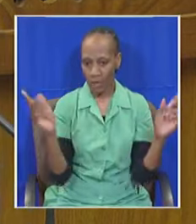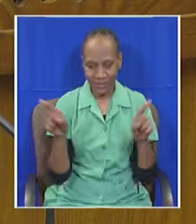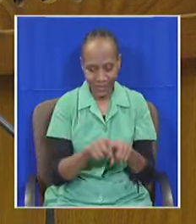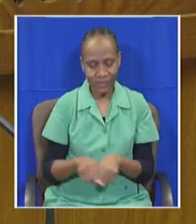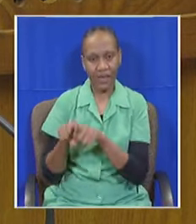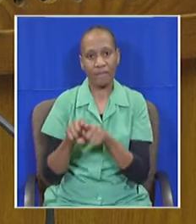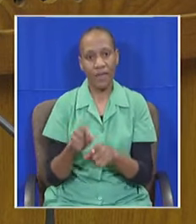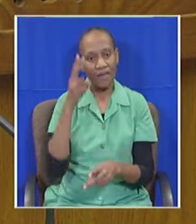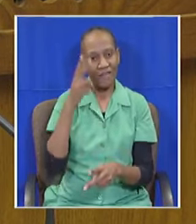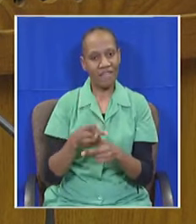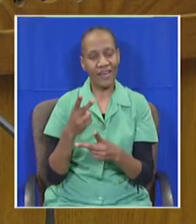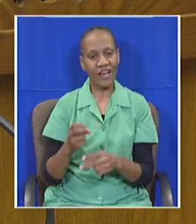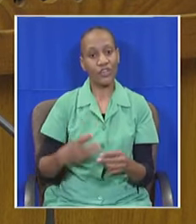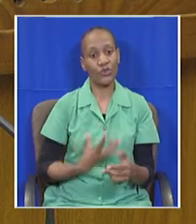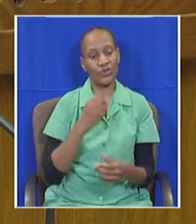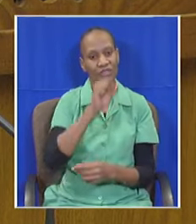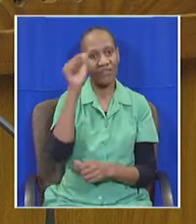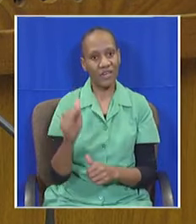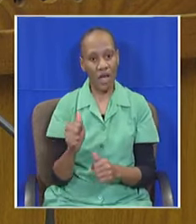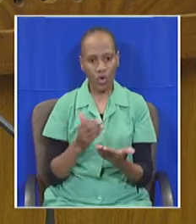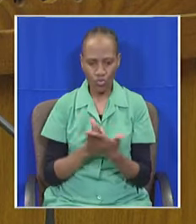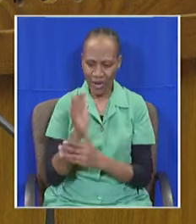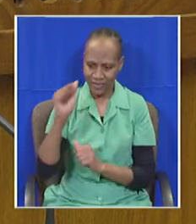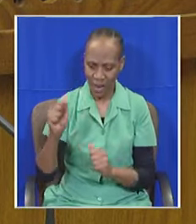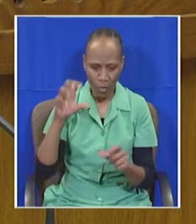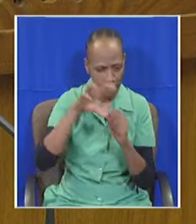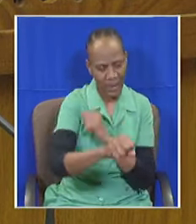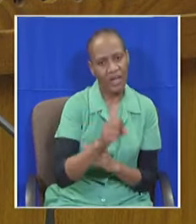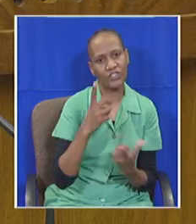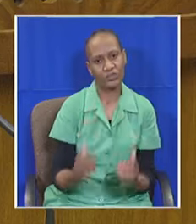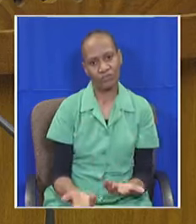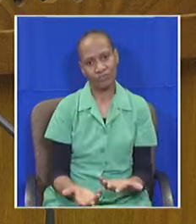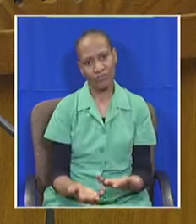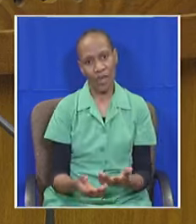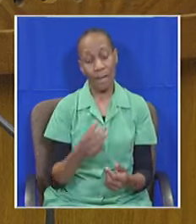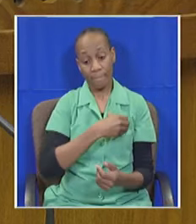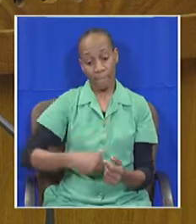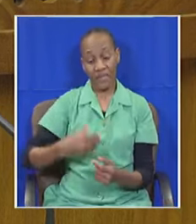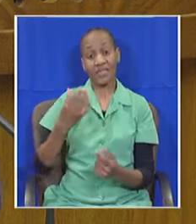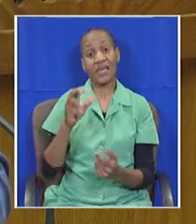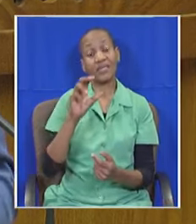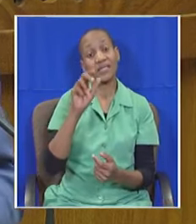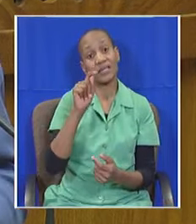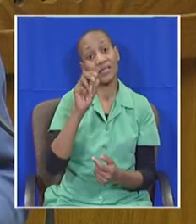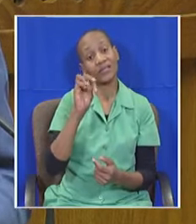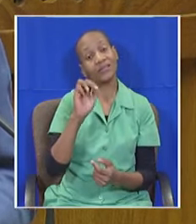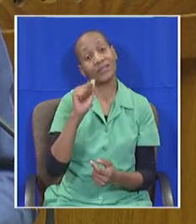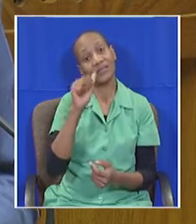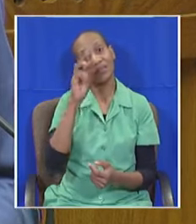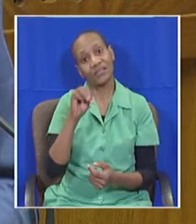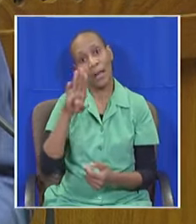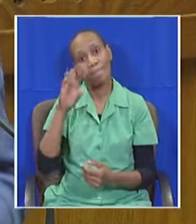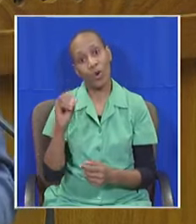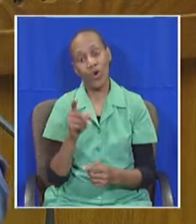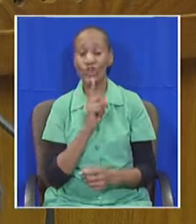claim their rightful place in history. Former President Oliver Tambo, a towering intellectual, a mathematics